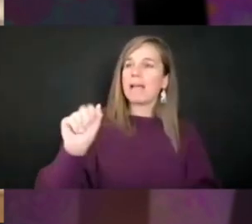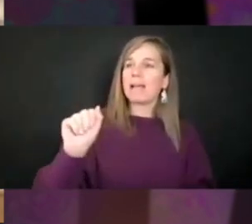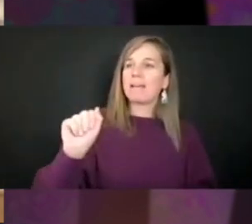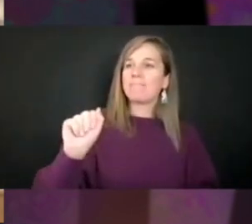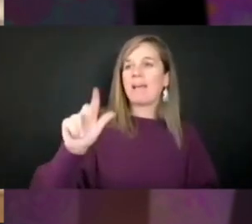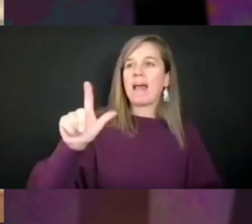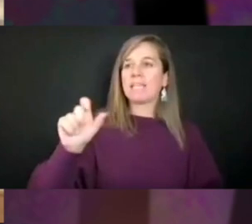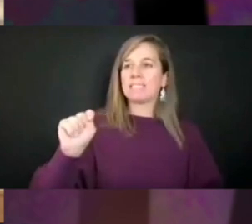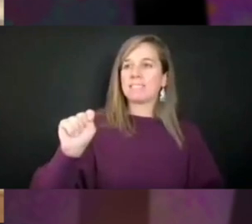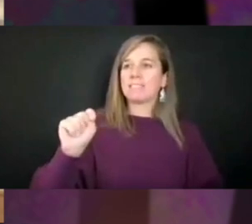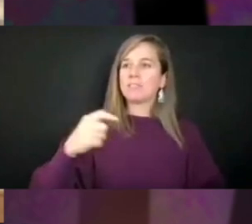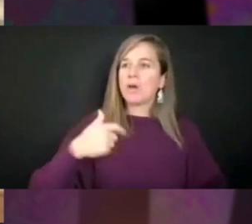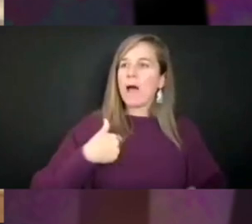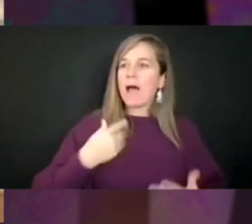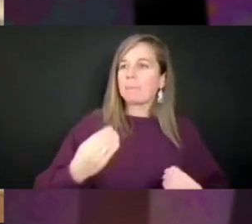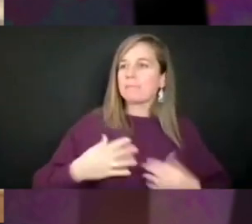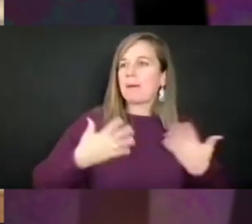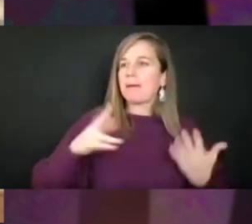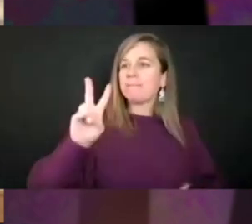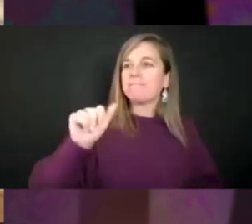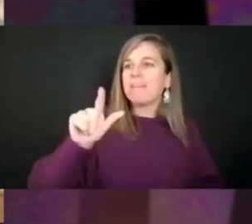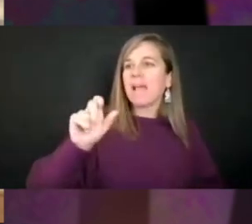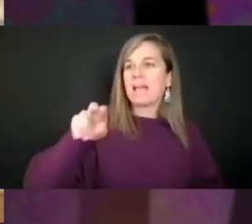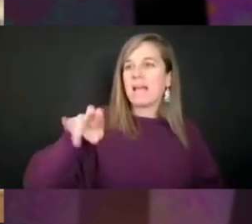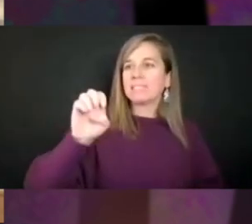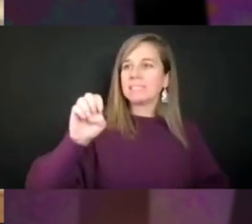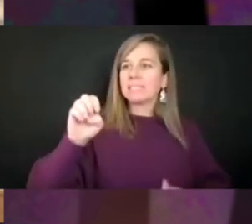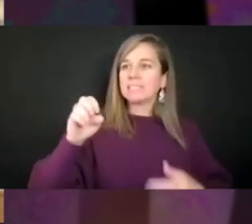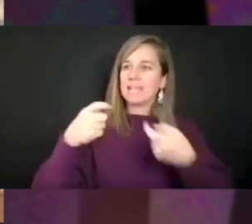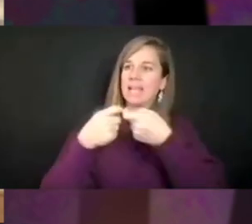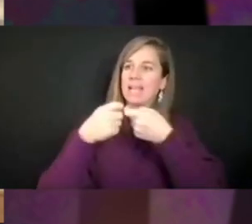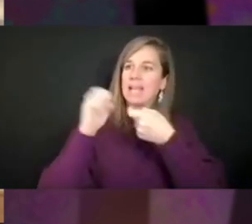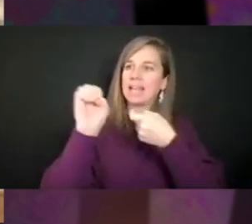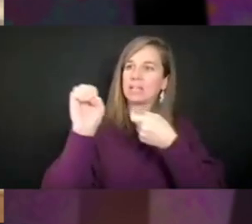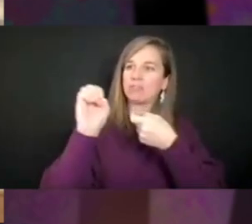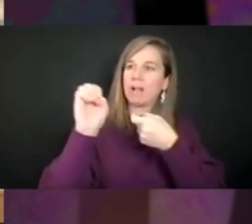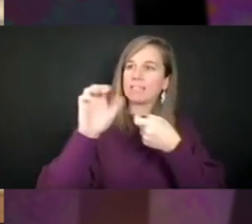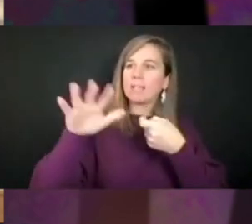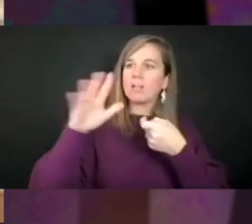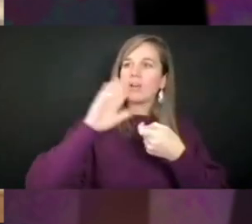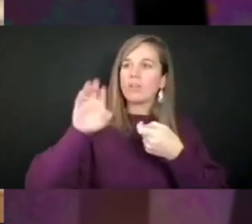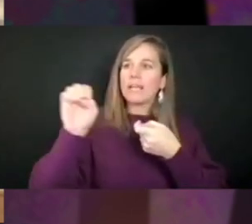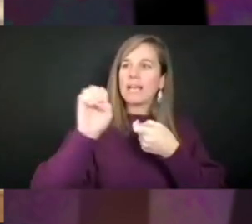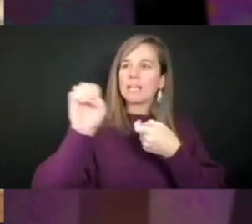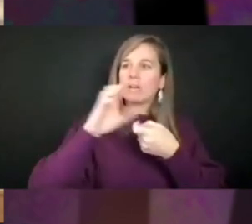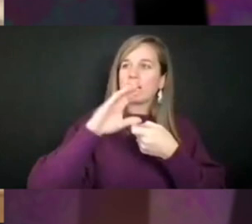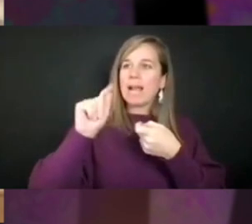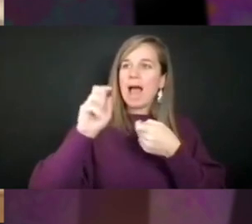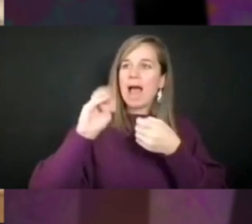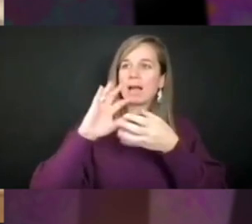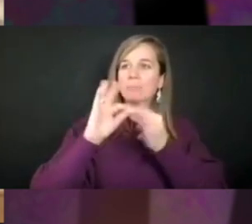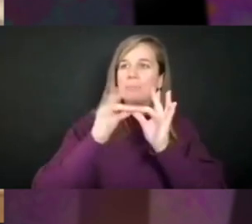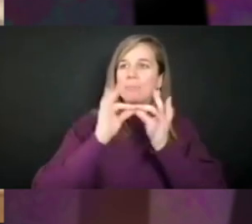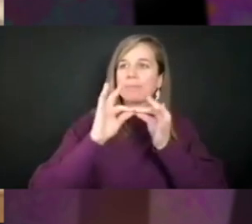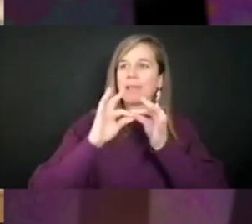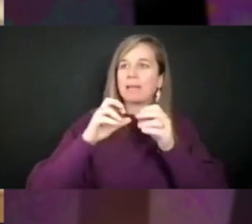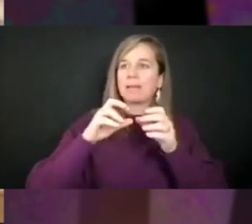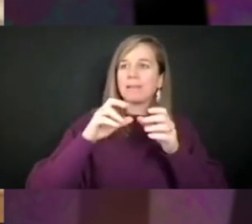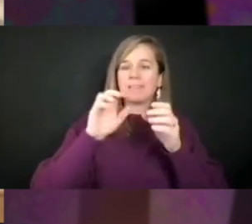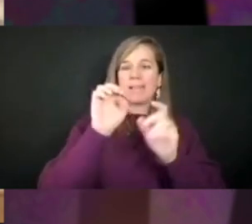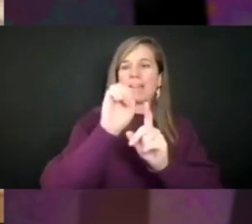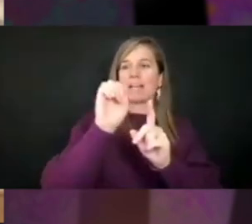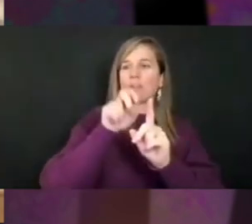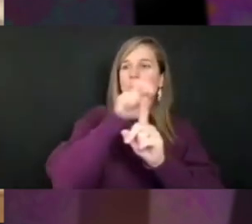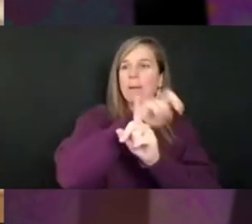So I'm inspired by valence electrons, which are the electrons in atoms that jump between atoms